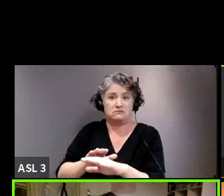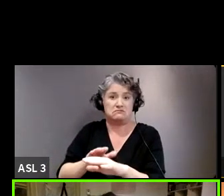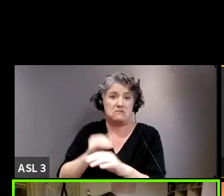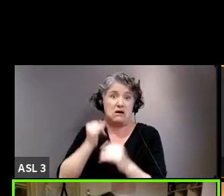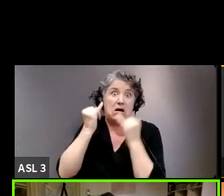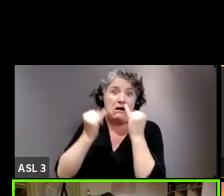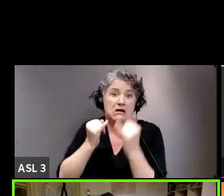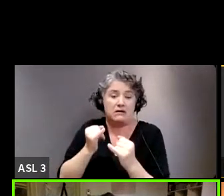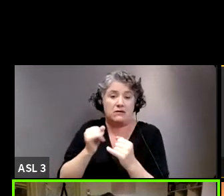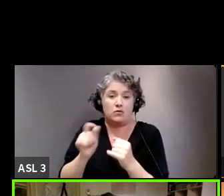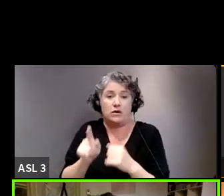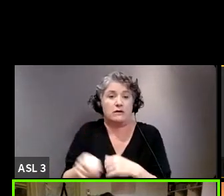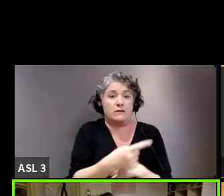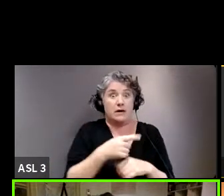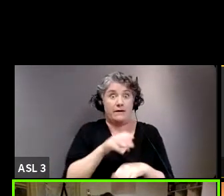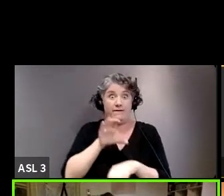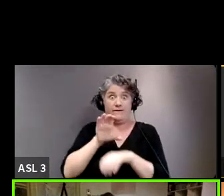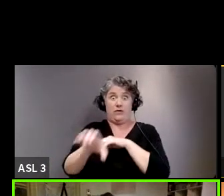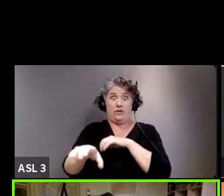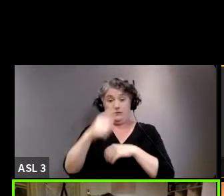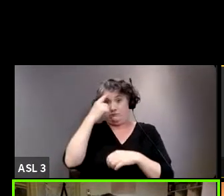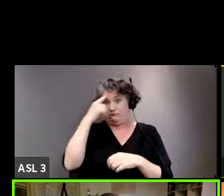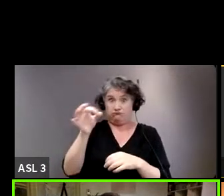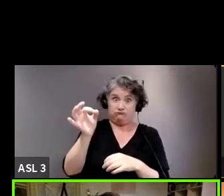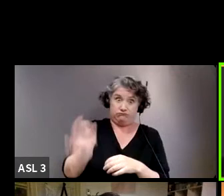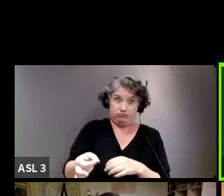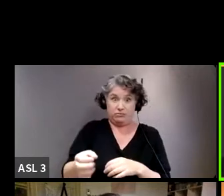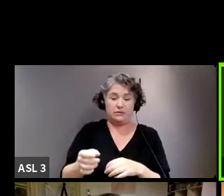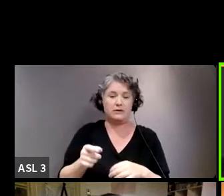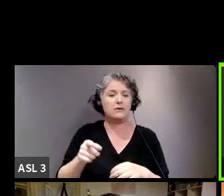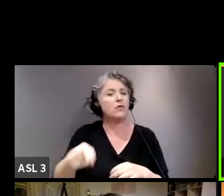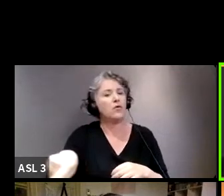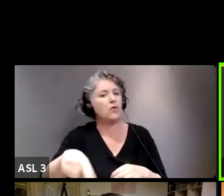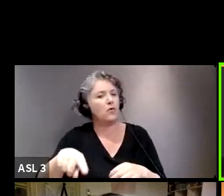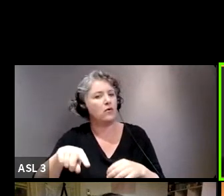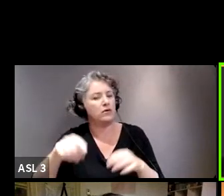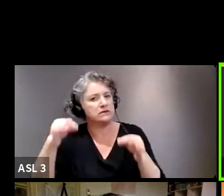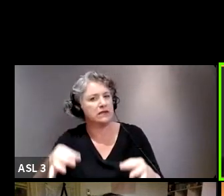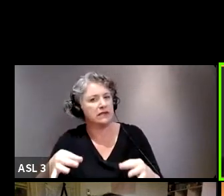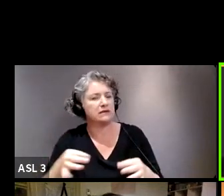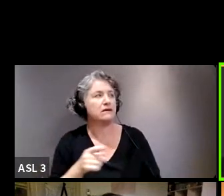direct where it would go okay thank you